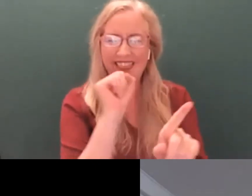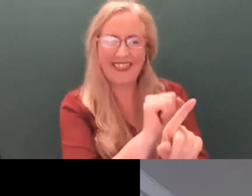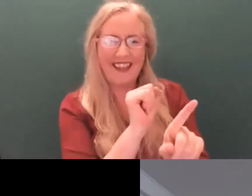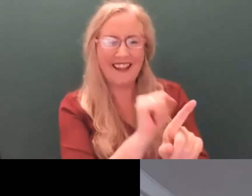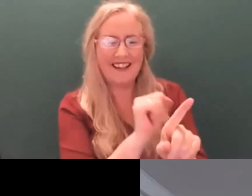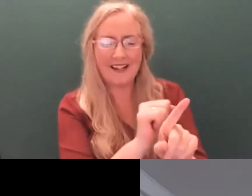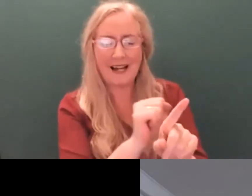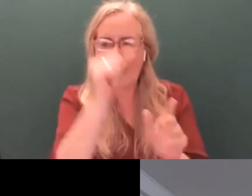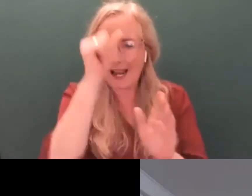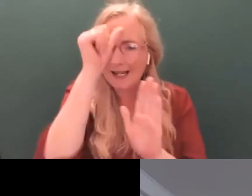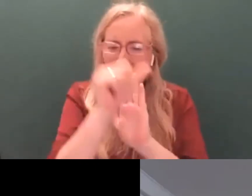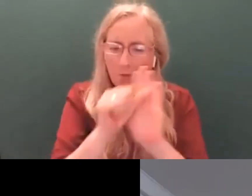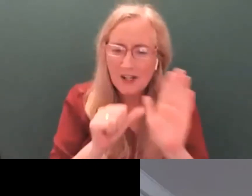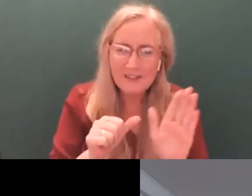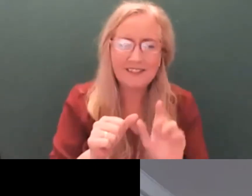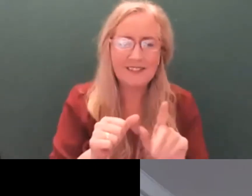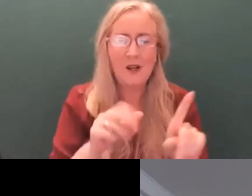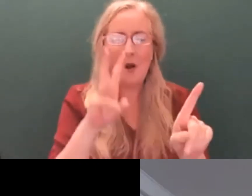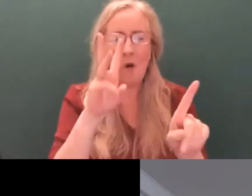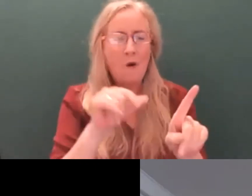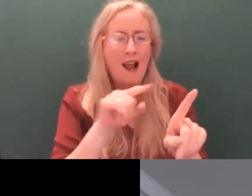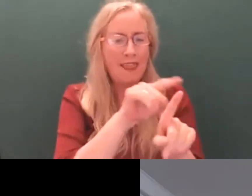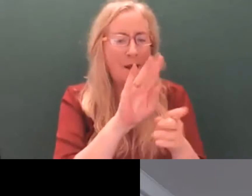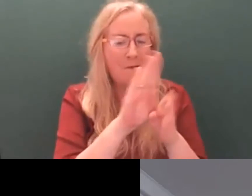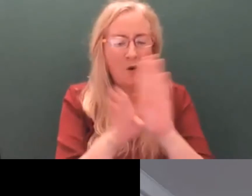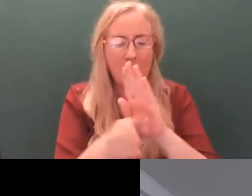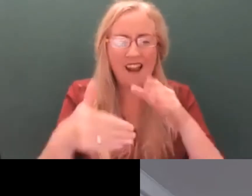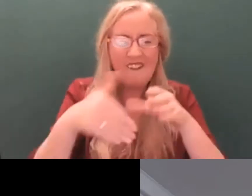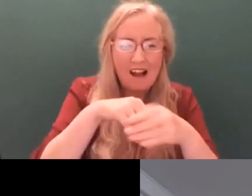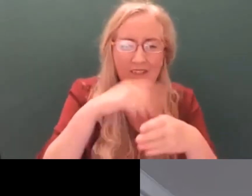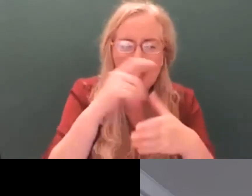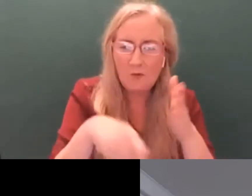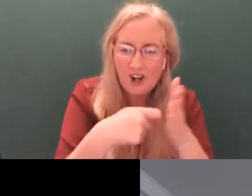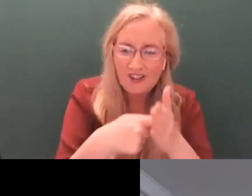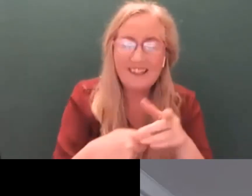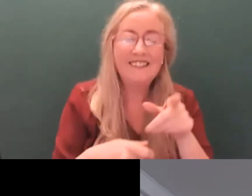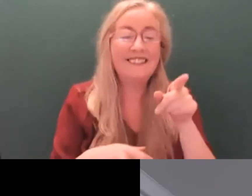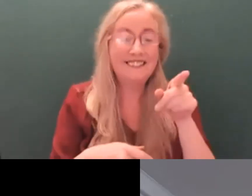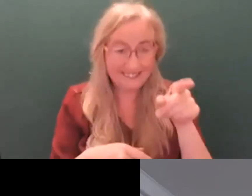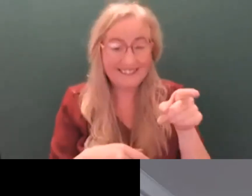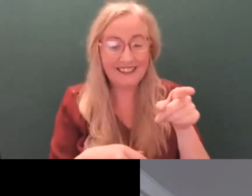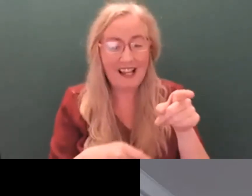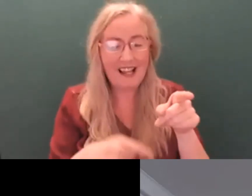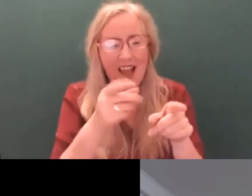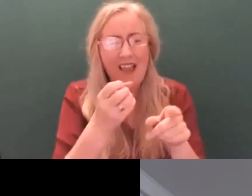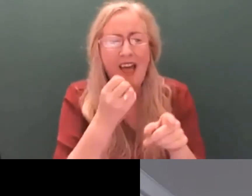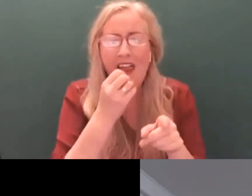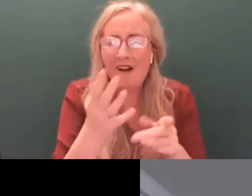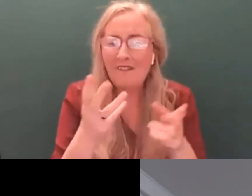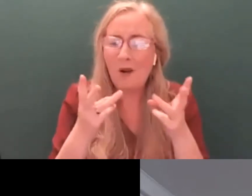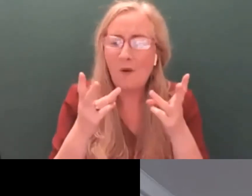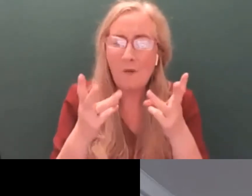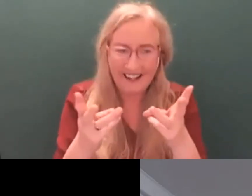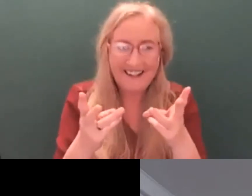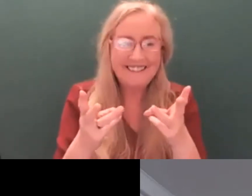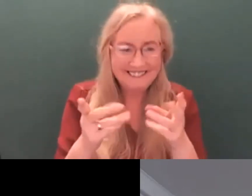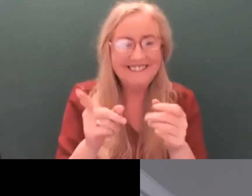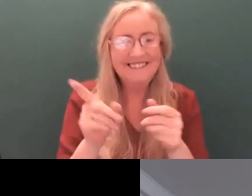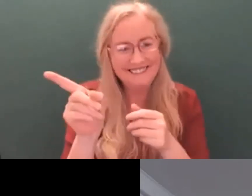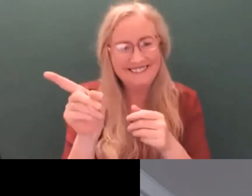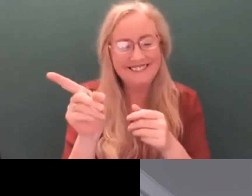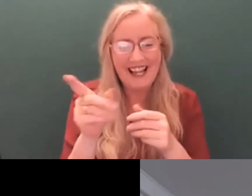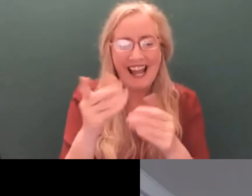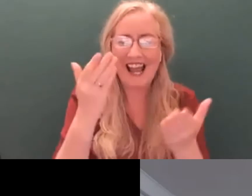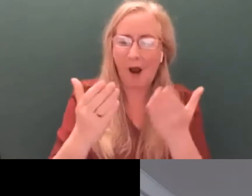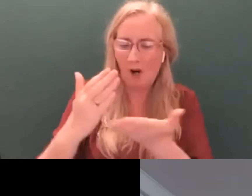their experience or why they've got involved in the project can also be a lovely way of you know,